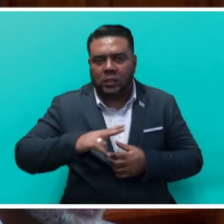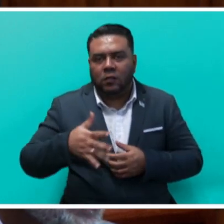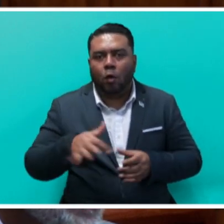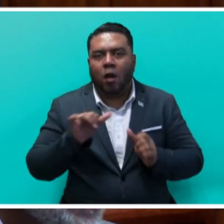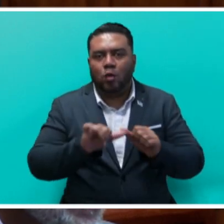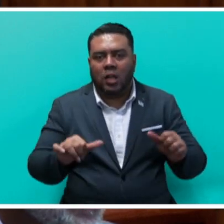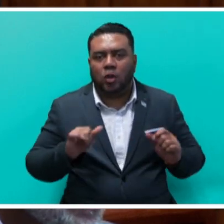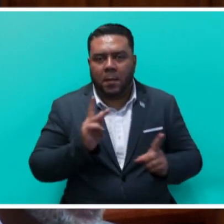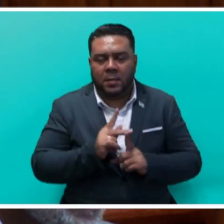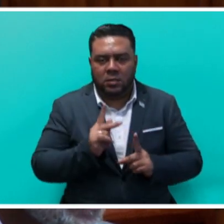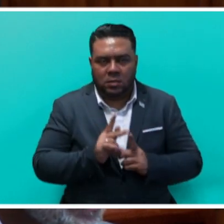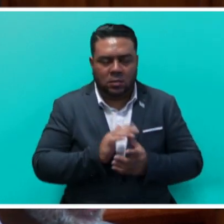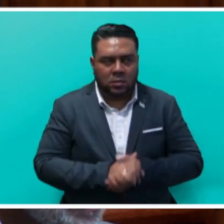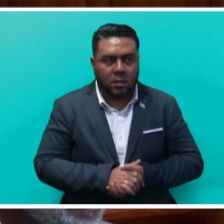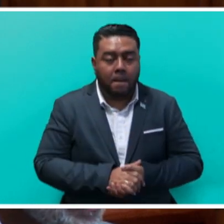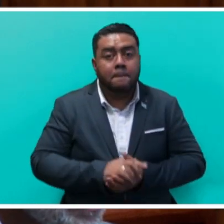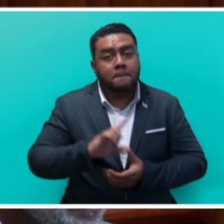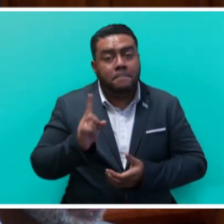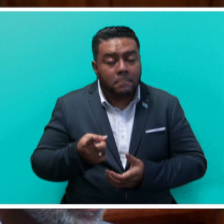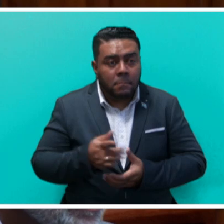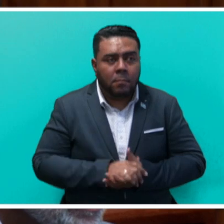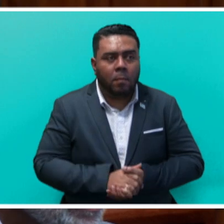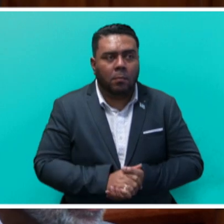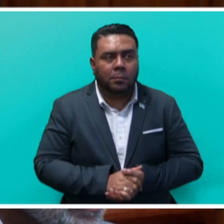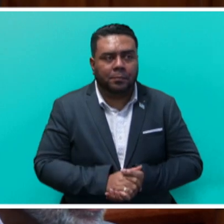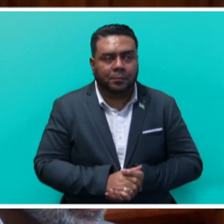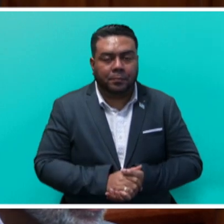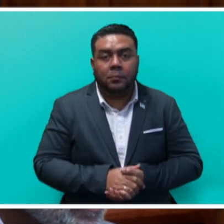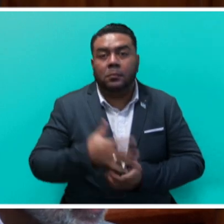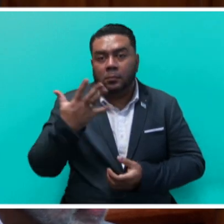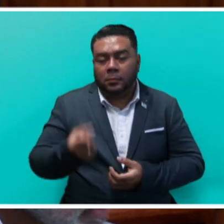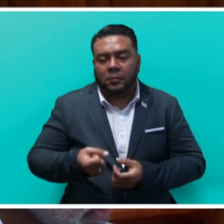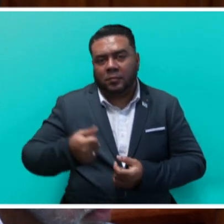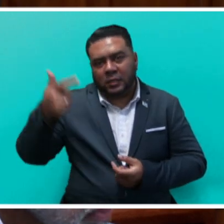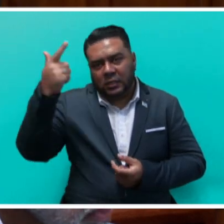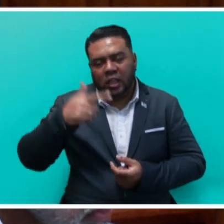purposes. However, there was a lack of feedback